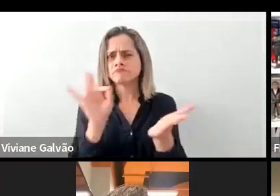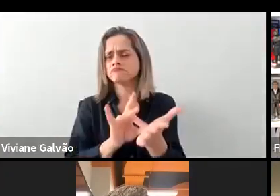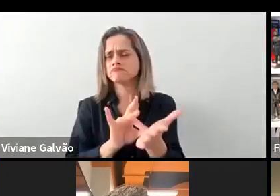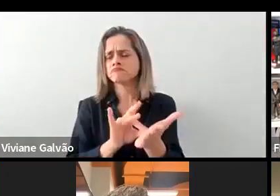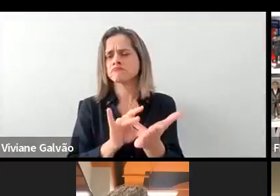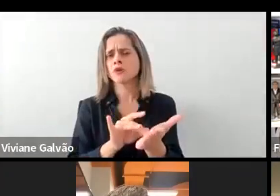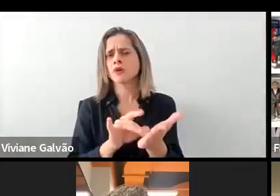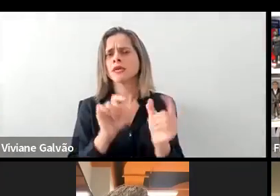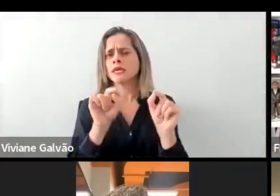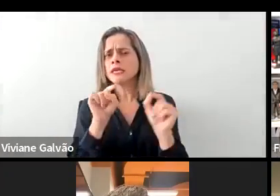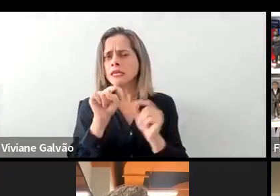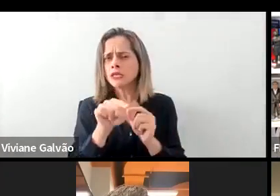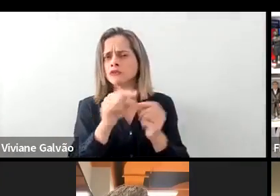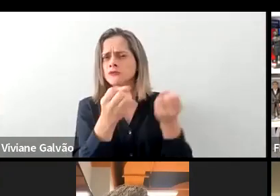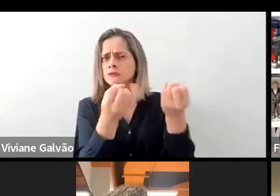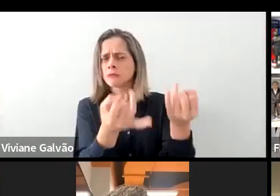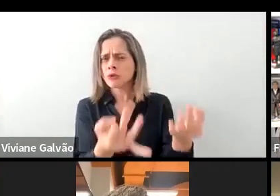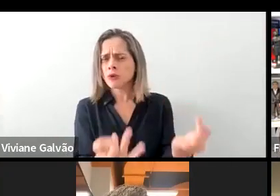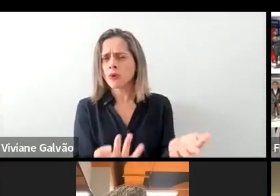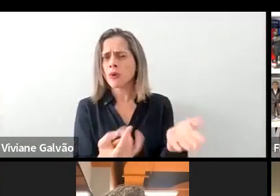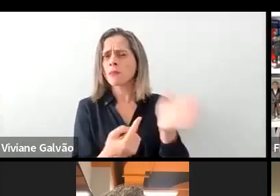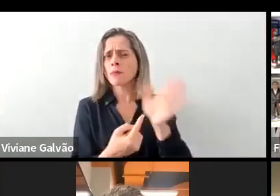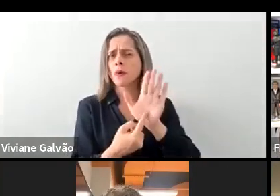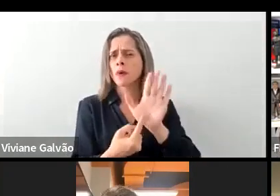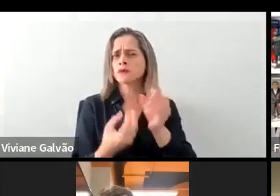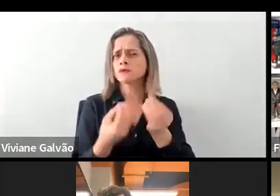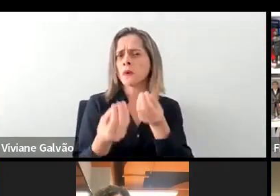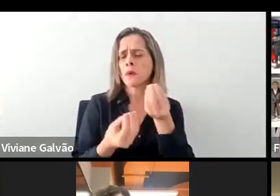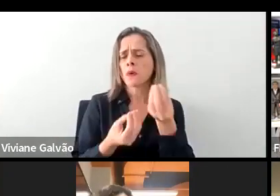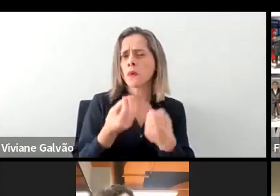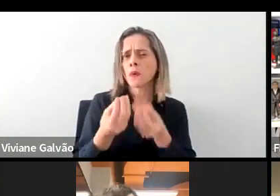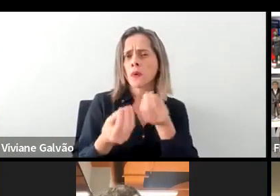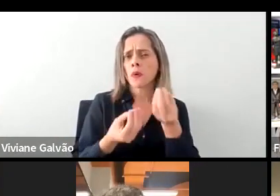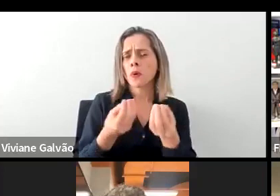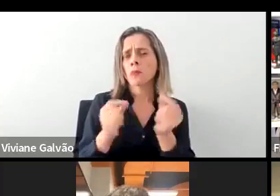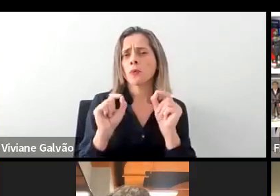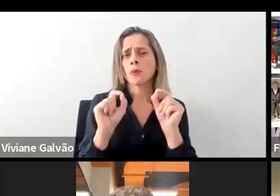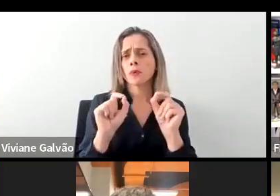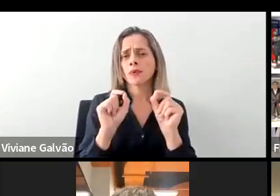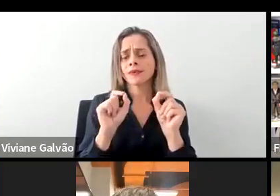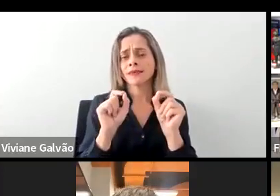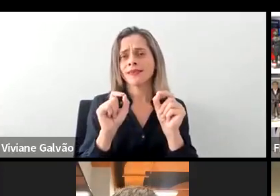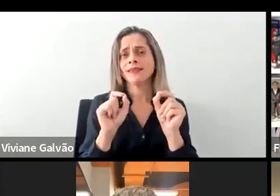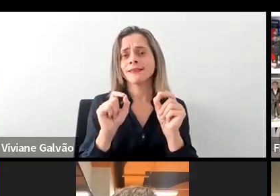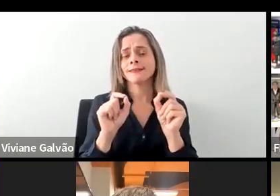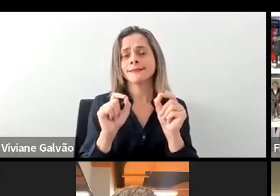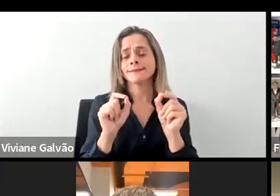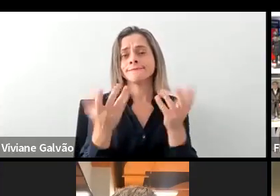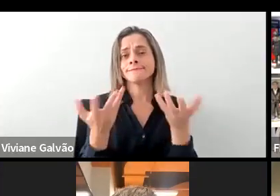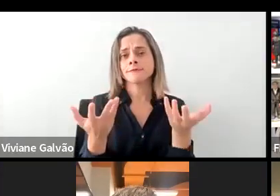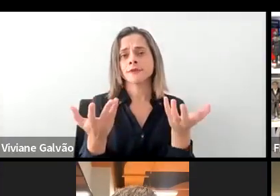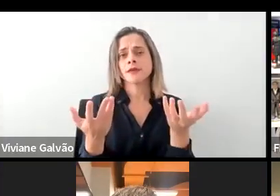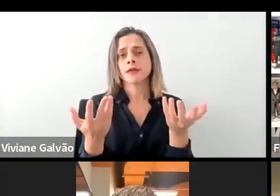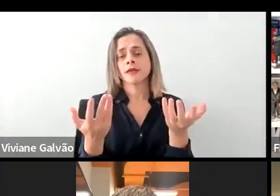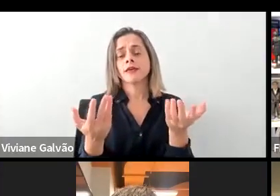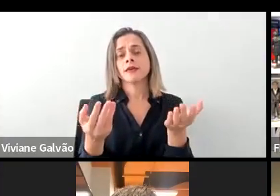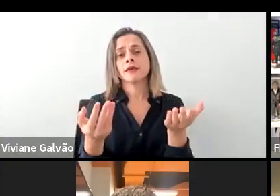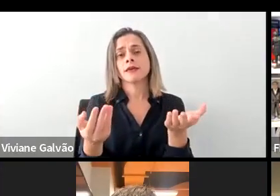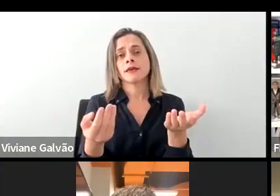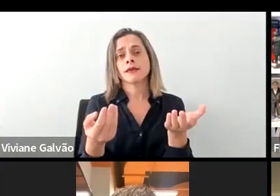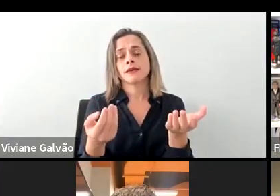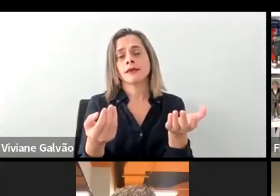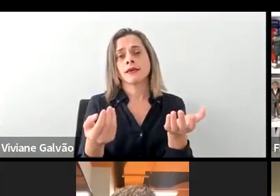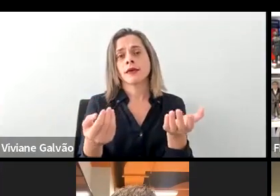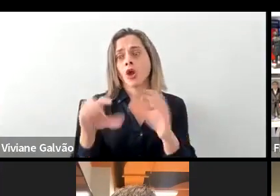the self-organization and autonomy and independence of communities who take responsibility for their